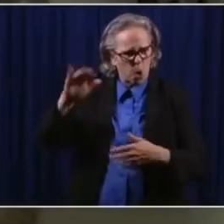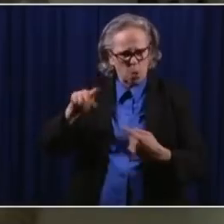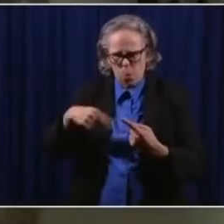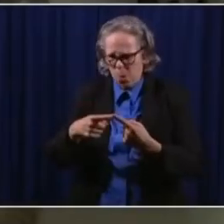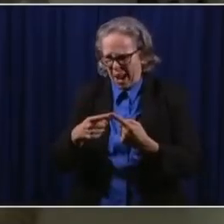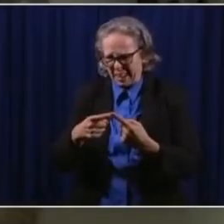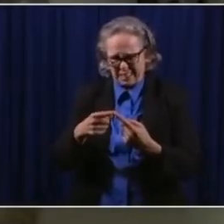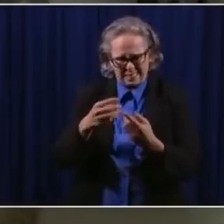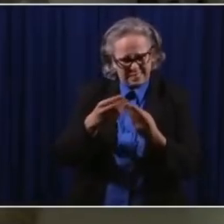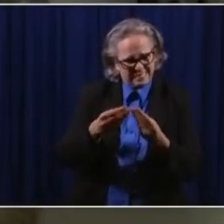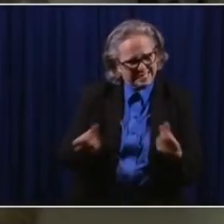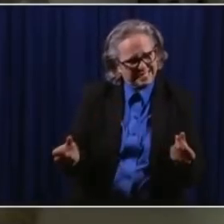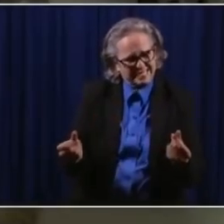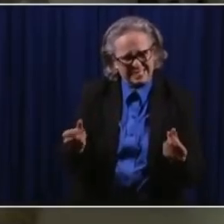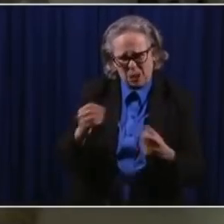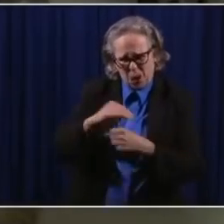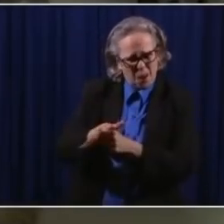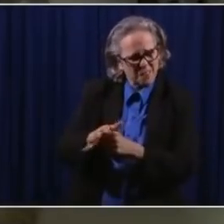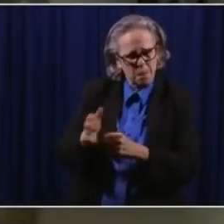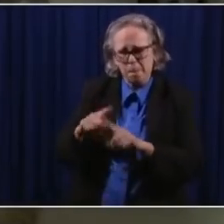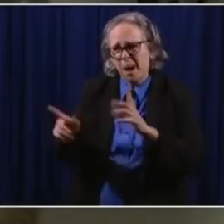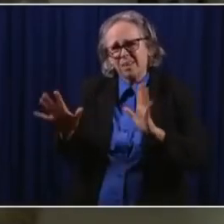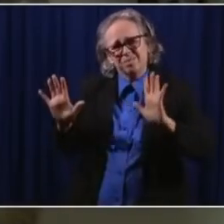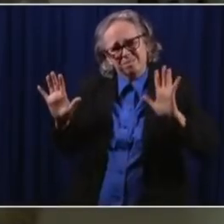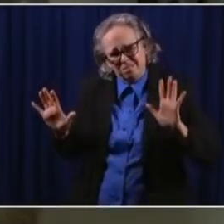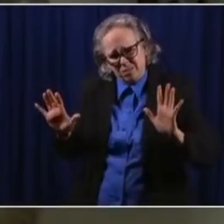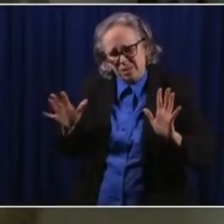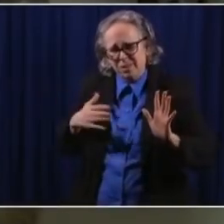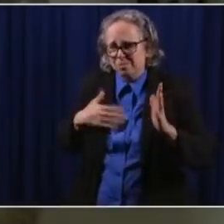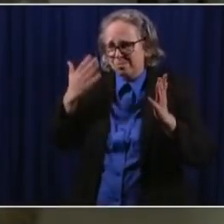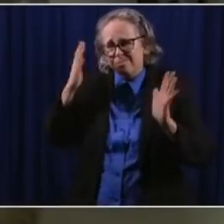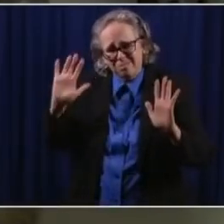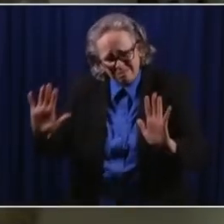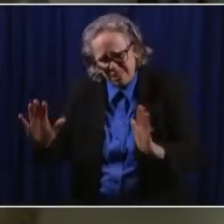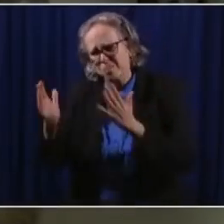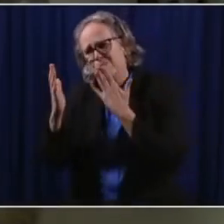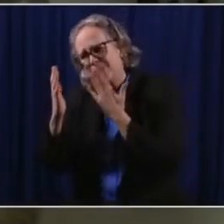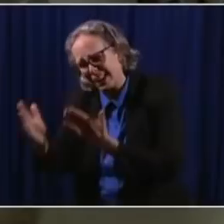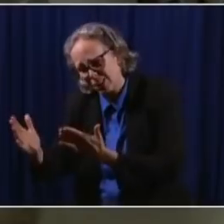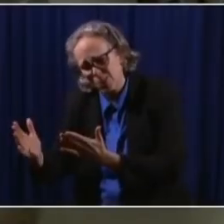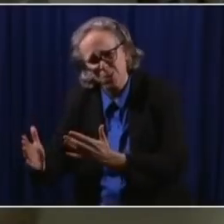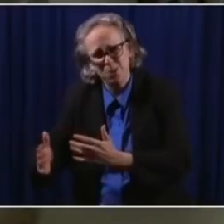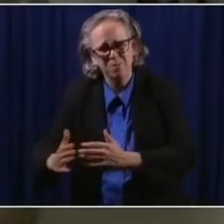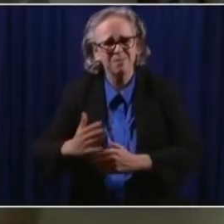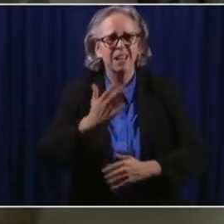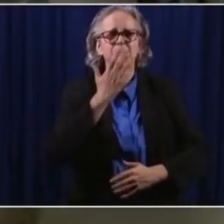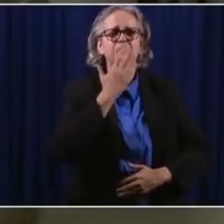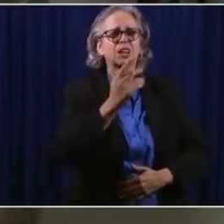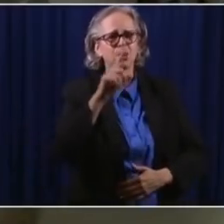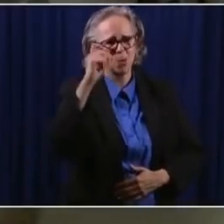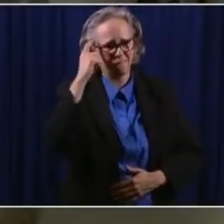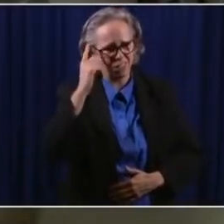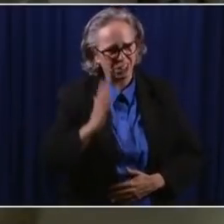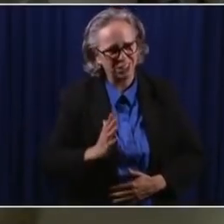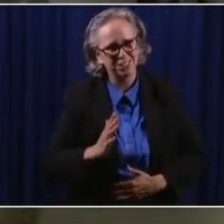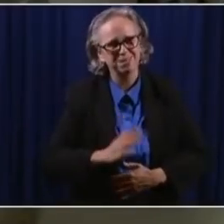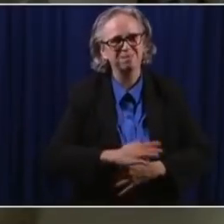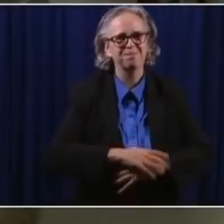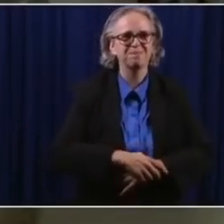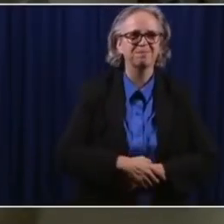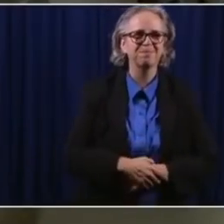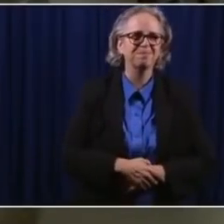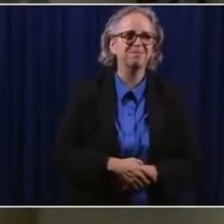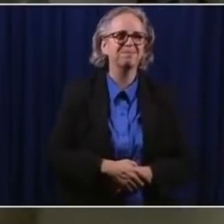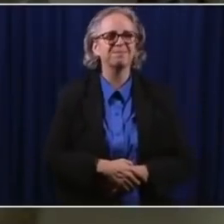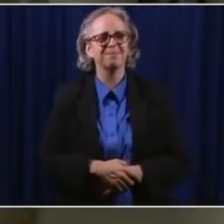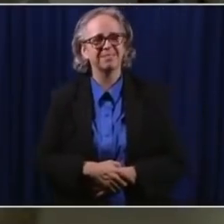know that, and but we thank you and thank them. Thank you, Governor. Appreciate it very much. Thank you. I'm